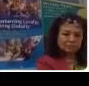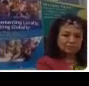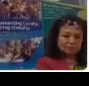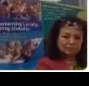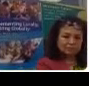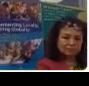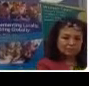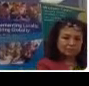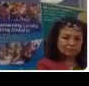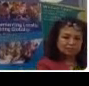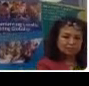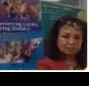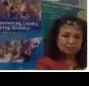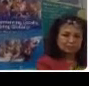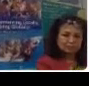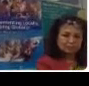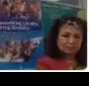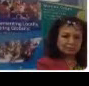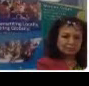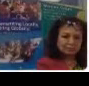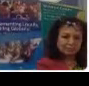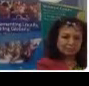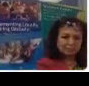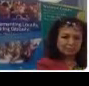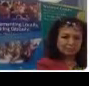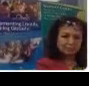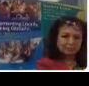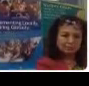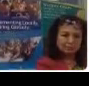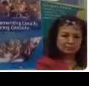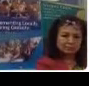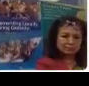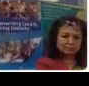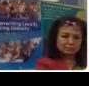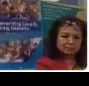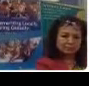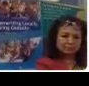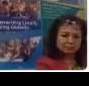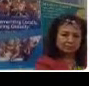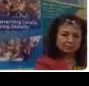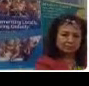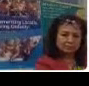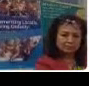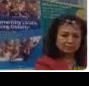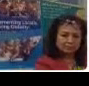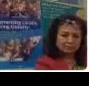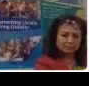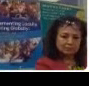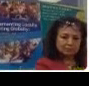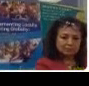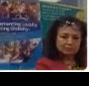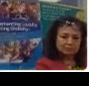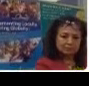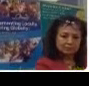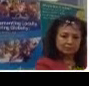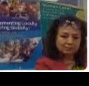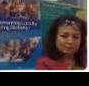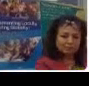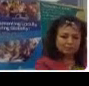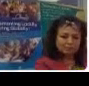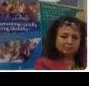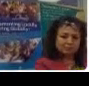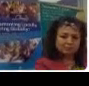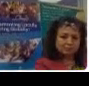their important contributions in peace building and report on government accountability. So without the media's support, full